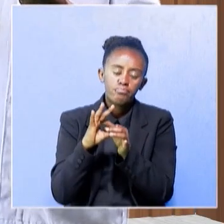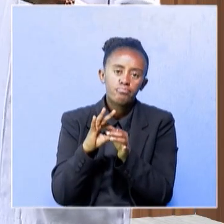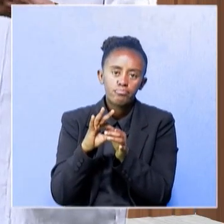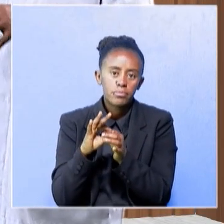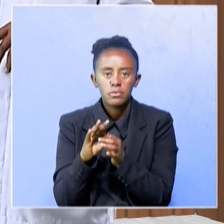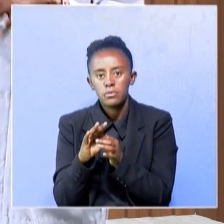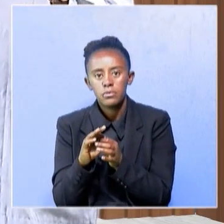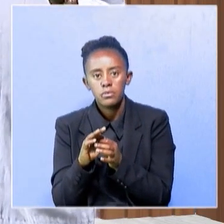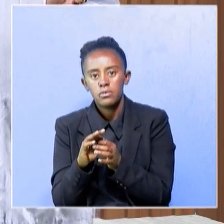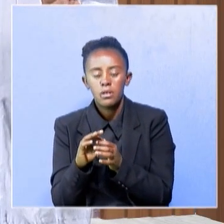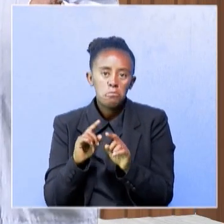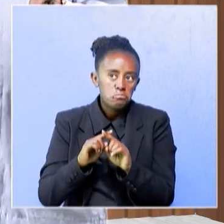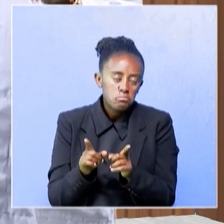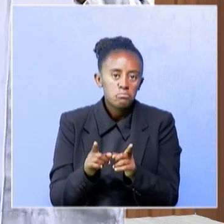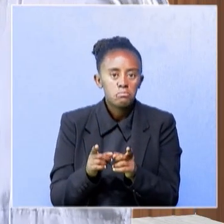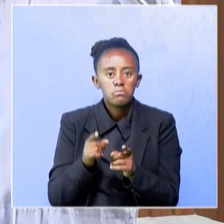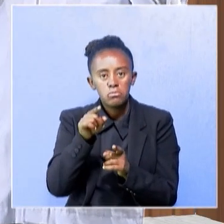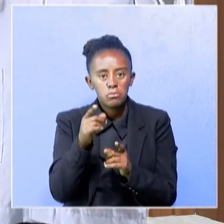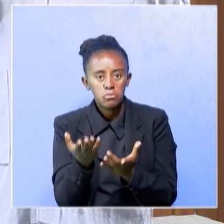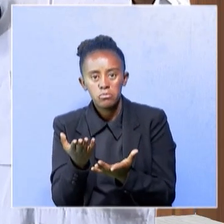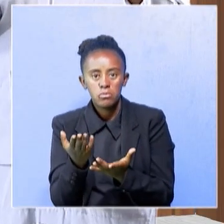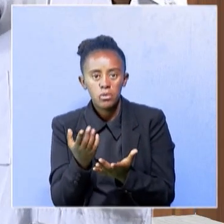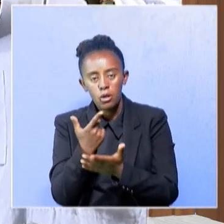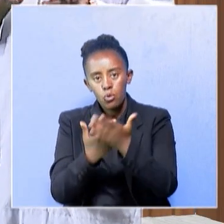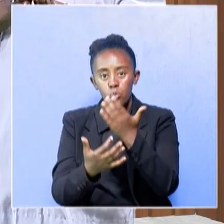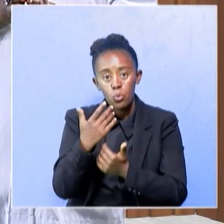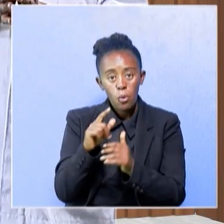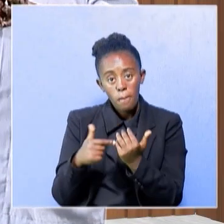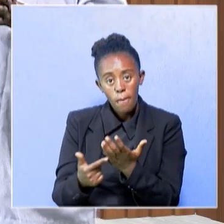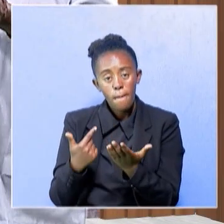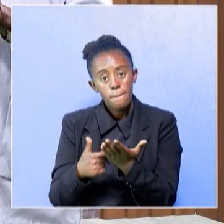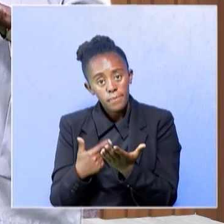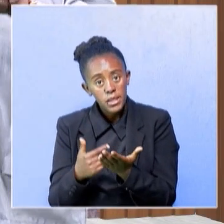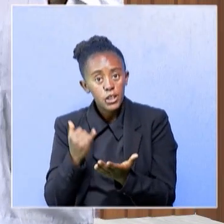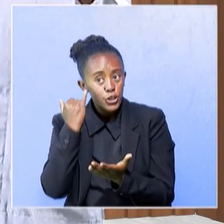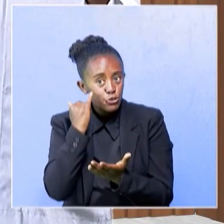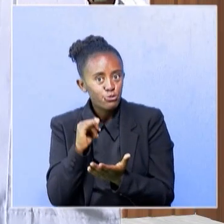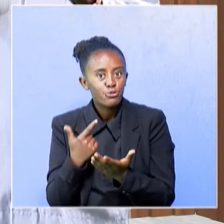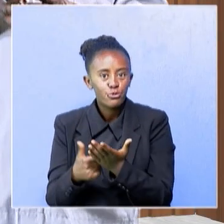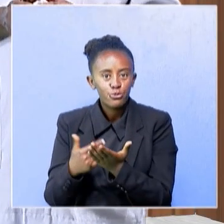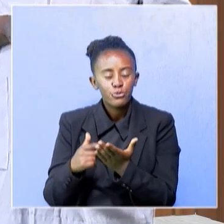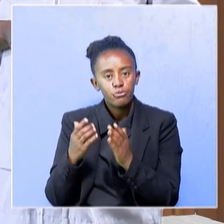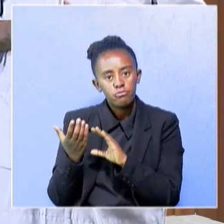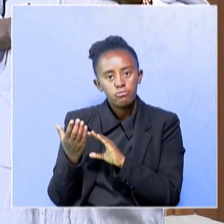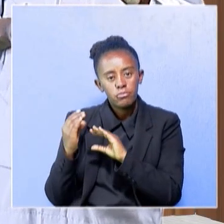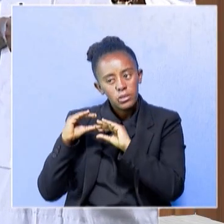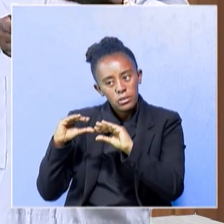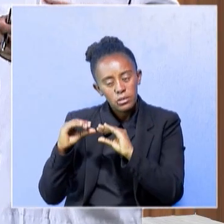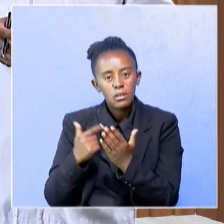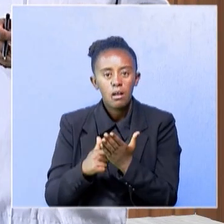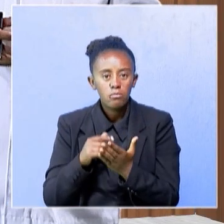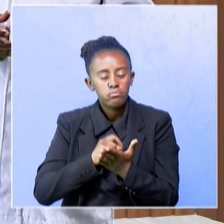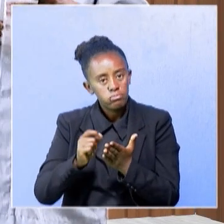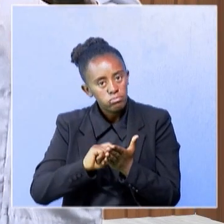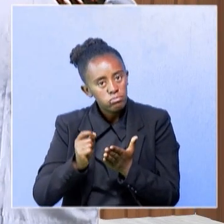only to study them, but also while you are talking about this issue. Okay, when your teachers are just telling you to